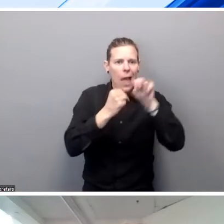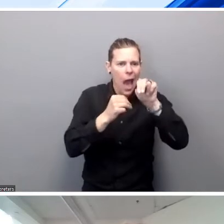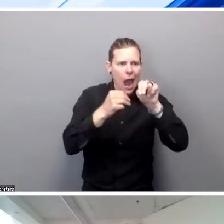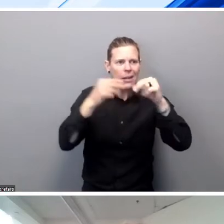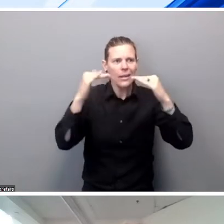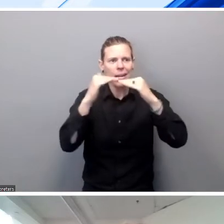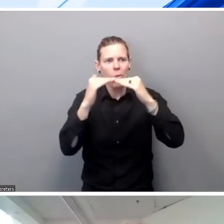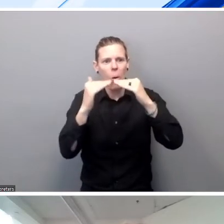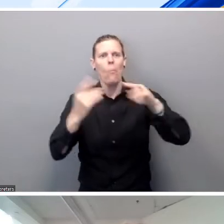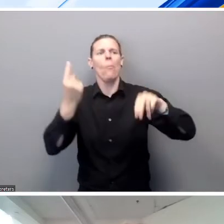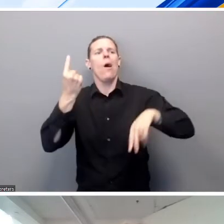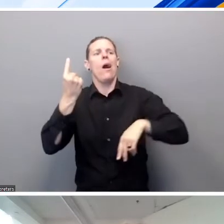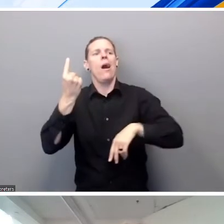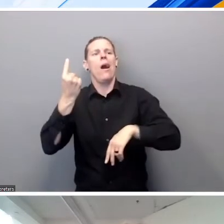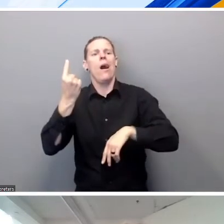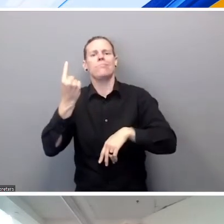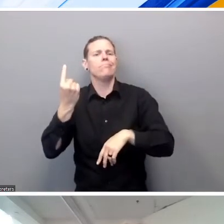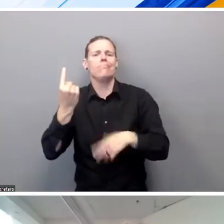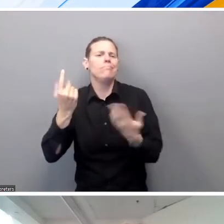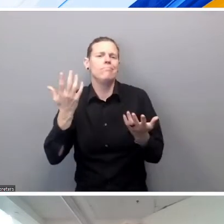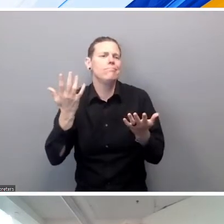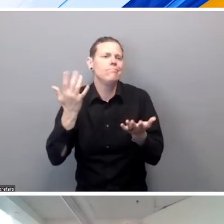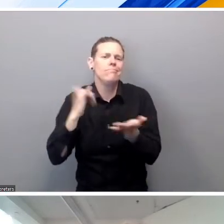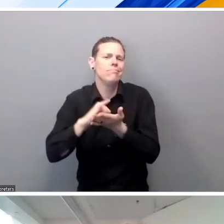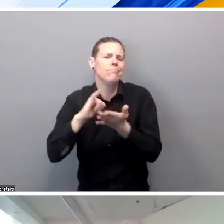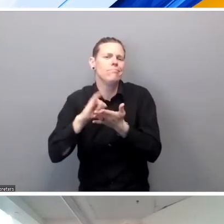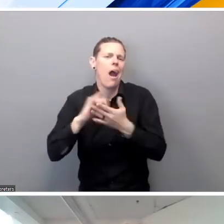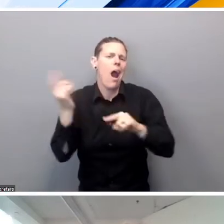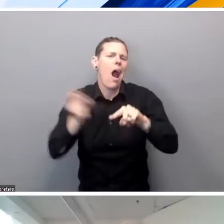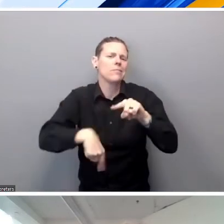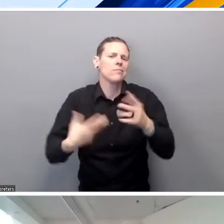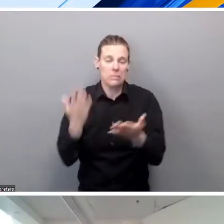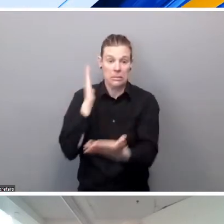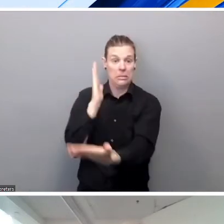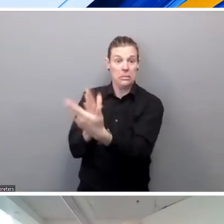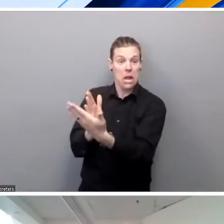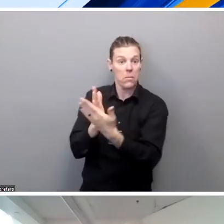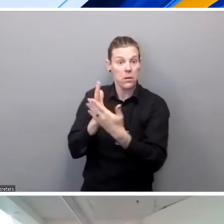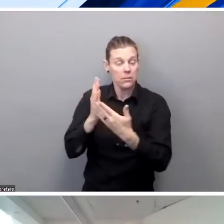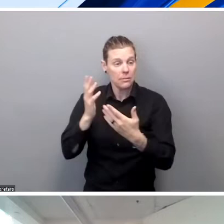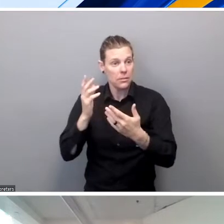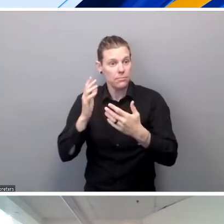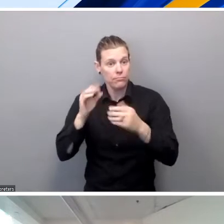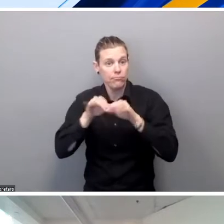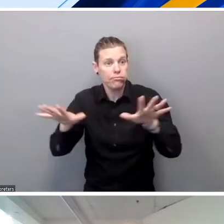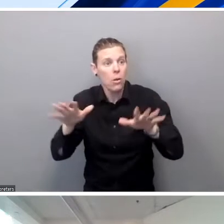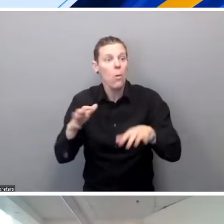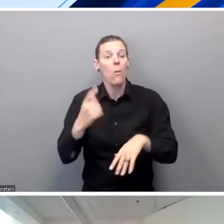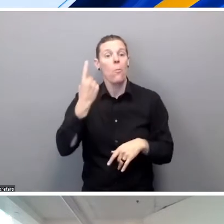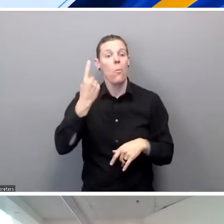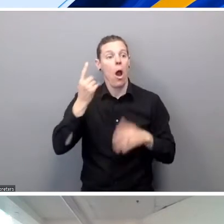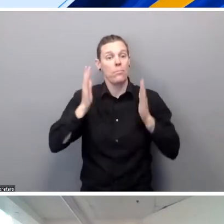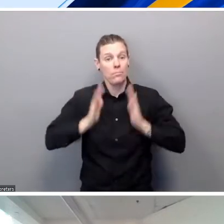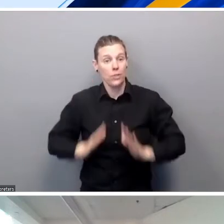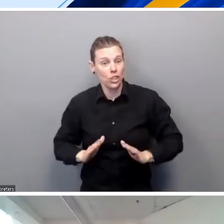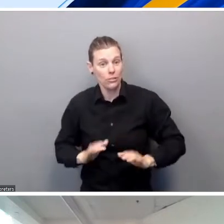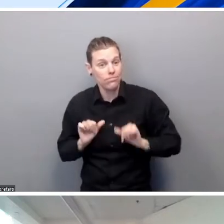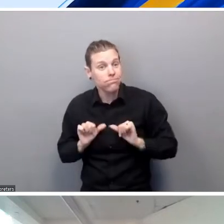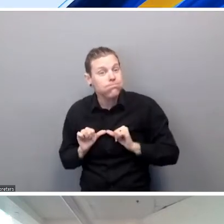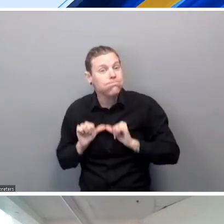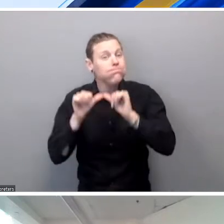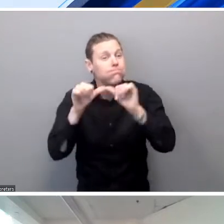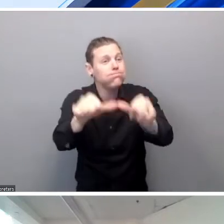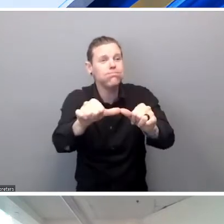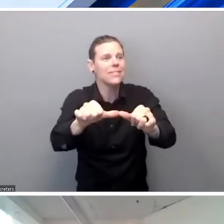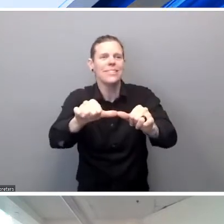suppose if someone lived forever, you could prove that the human mortality rate was not 100% anymore. But so